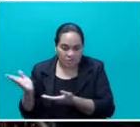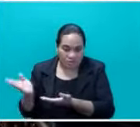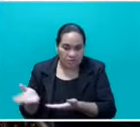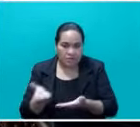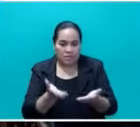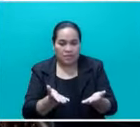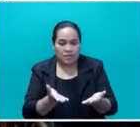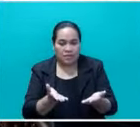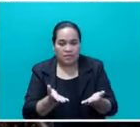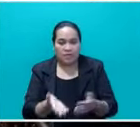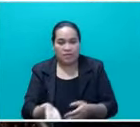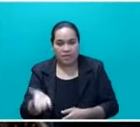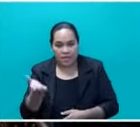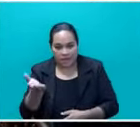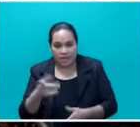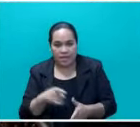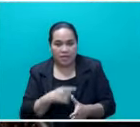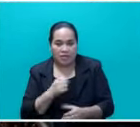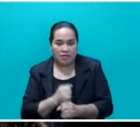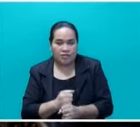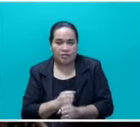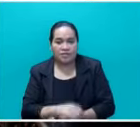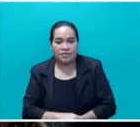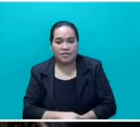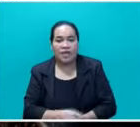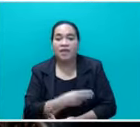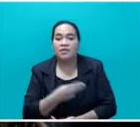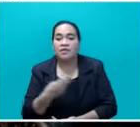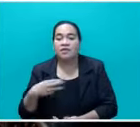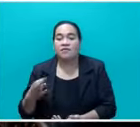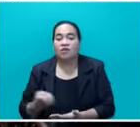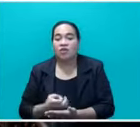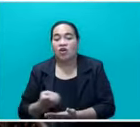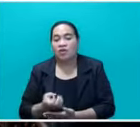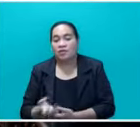Honorable Attorney General and Minister for Economy. Mr. Speaker,